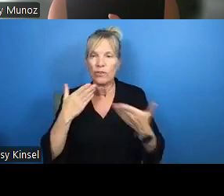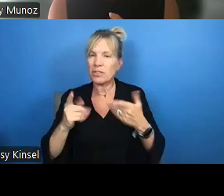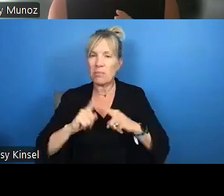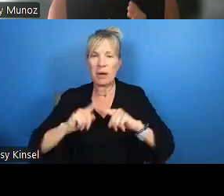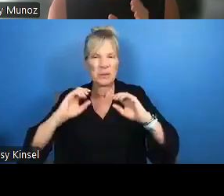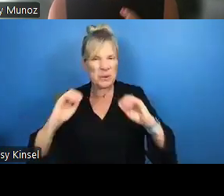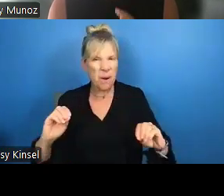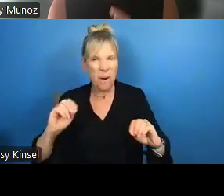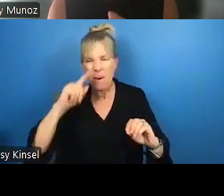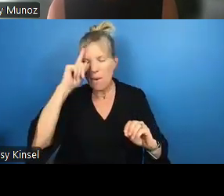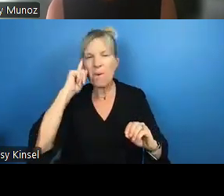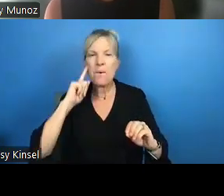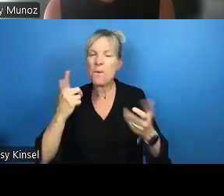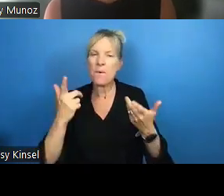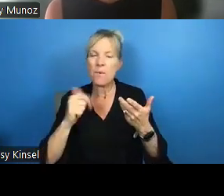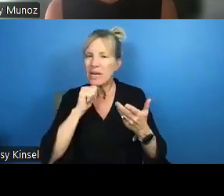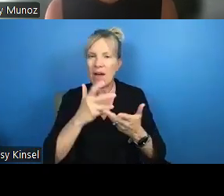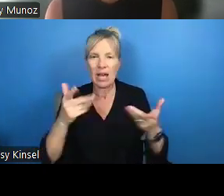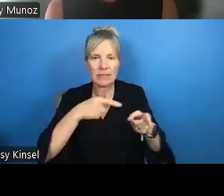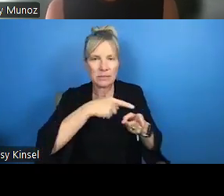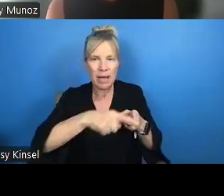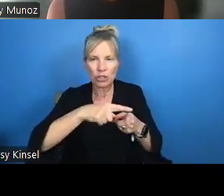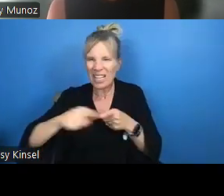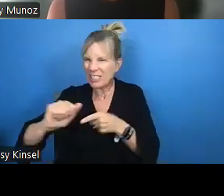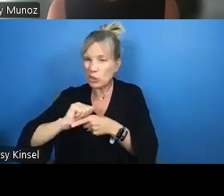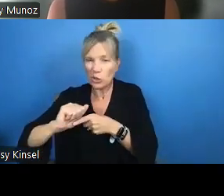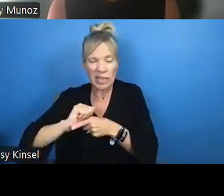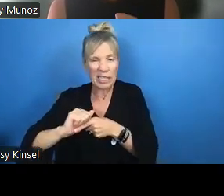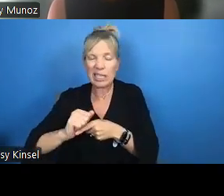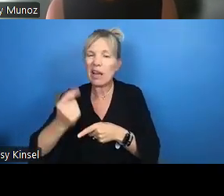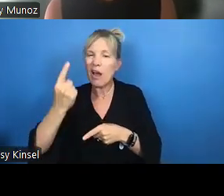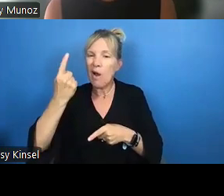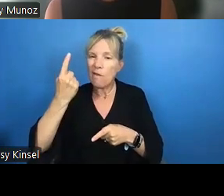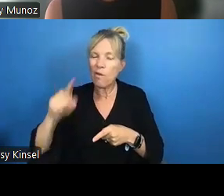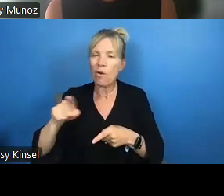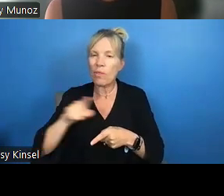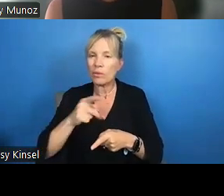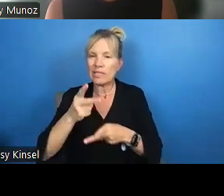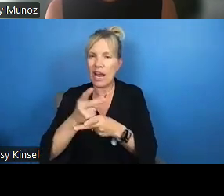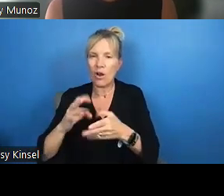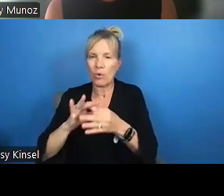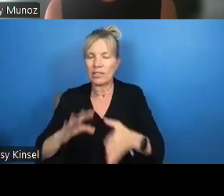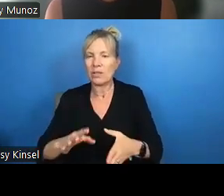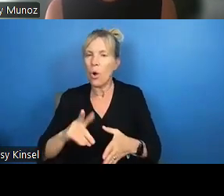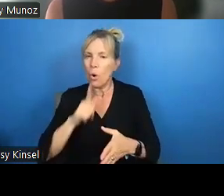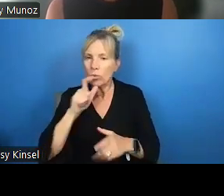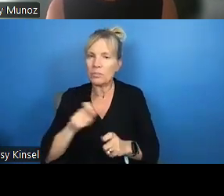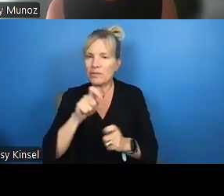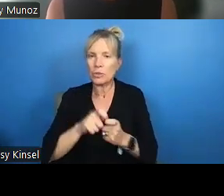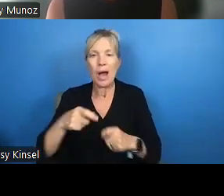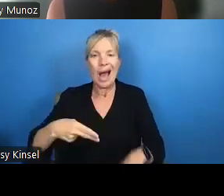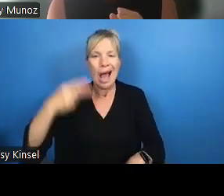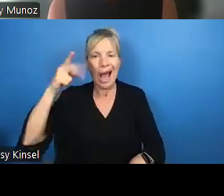have a whole lot of specialized training for those care coordinators that were specifically doing that high needs